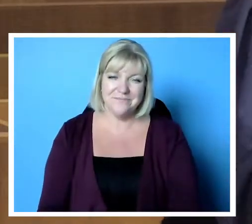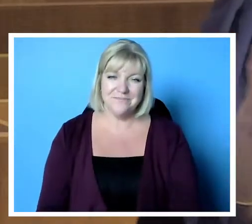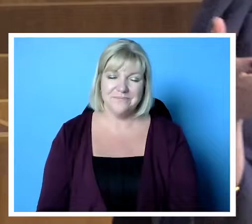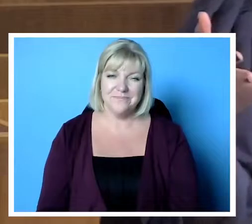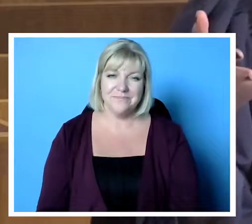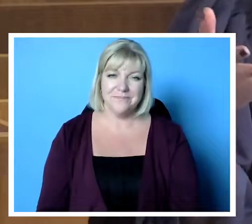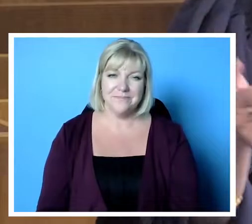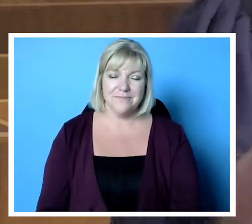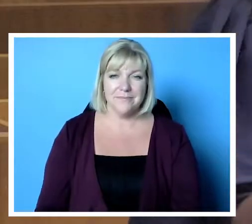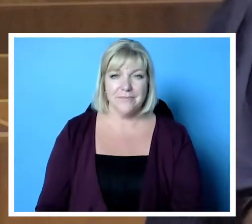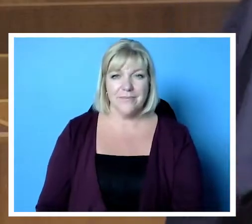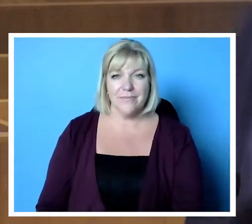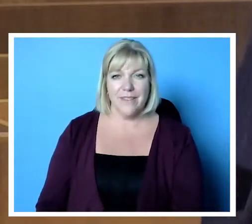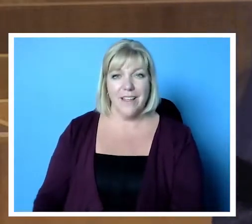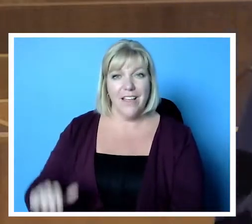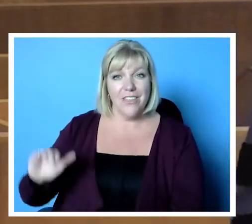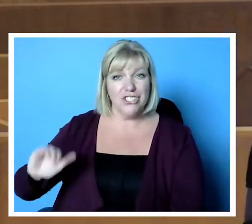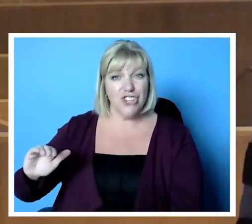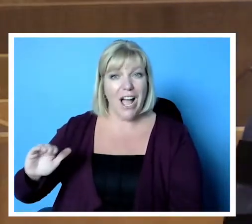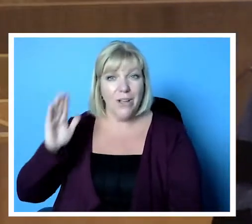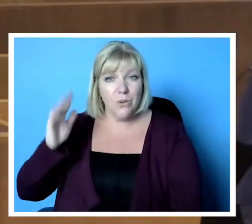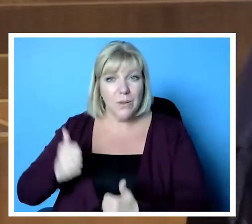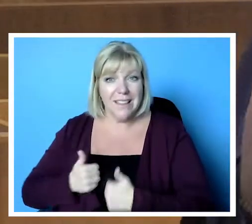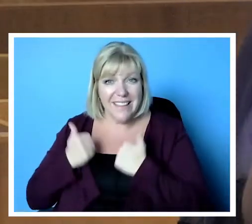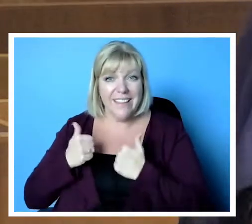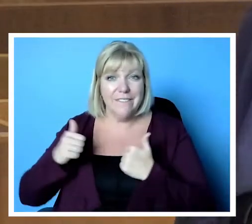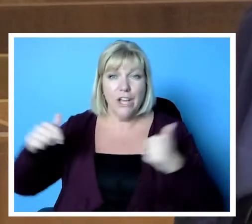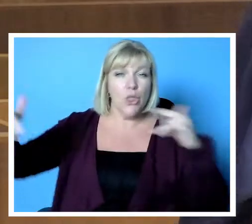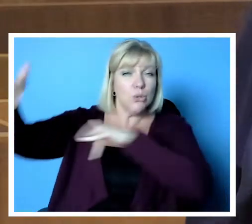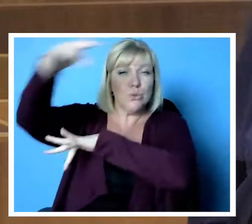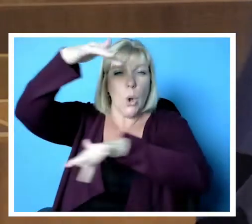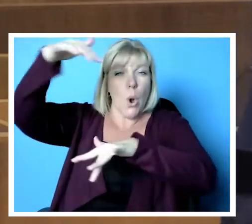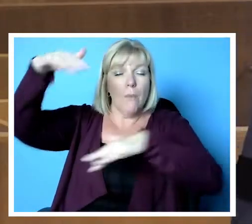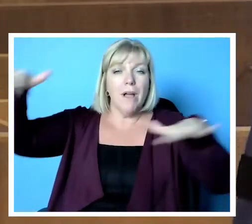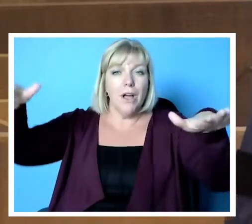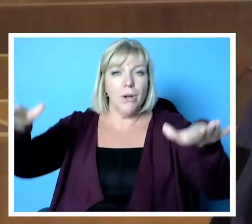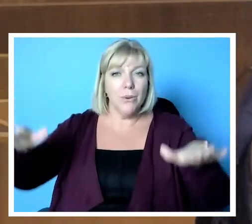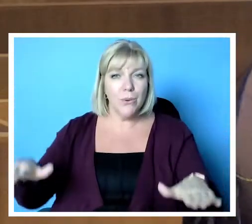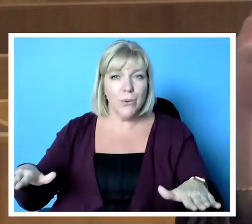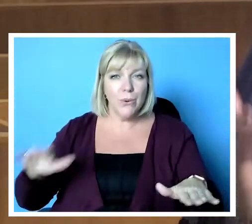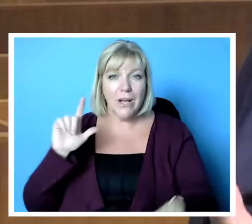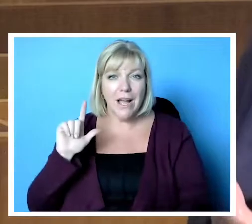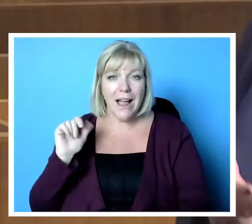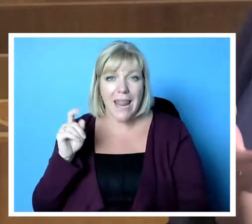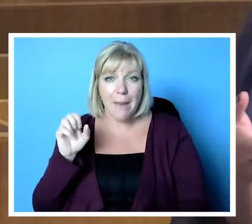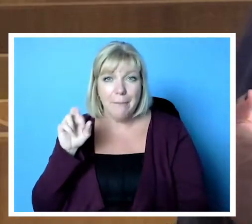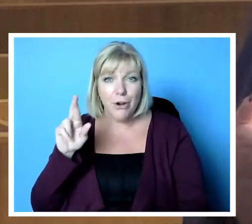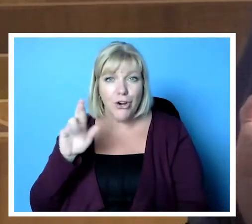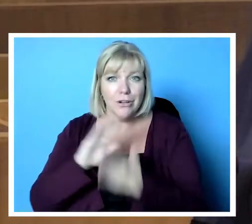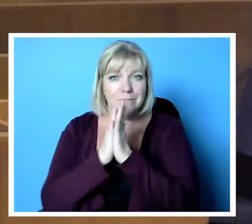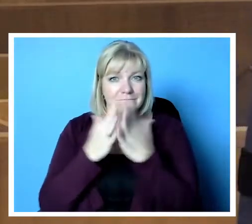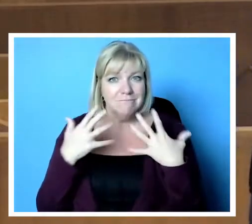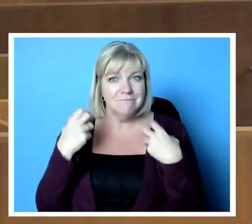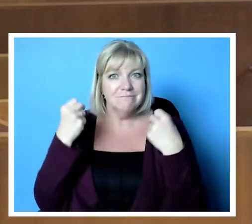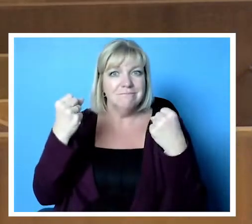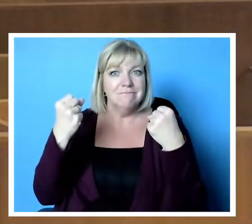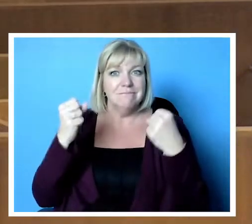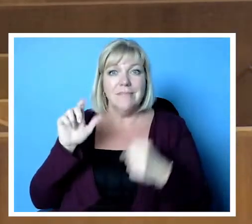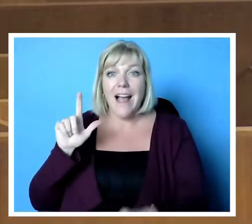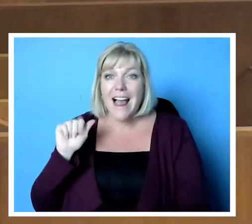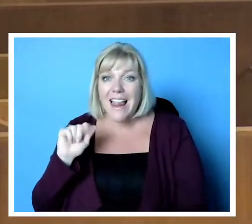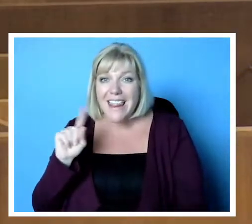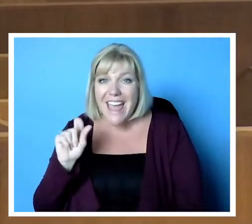The child lives. The storm subsides. The lepers are made clean.